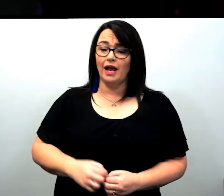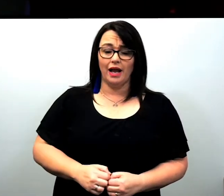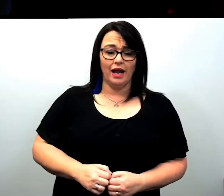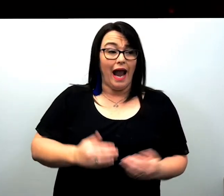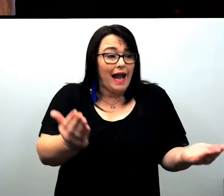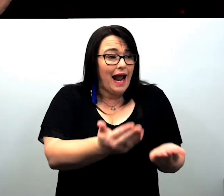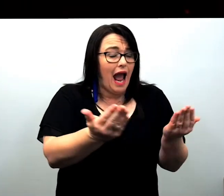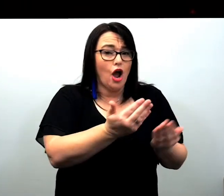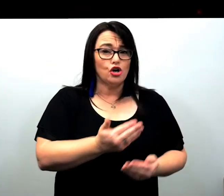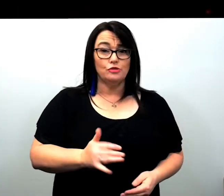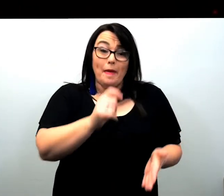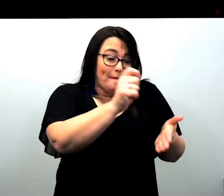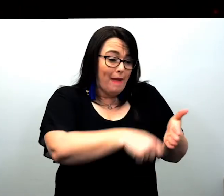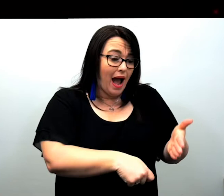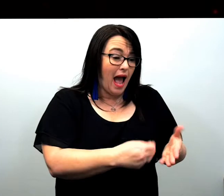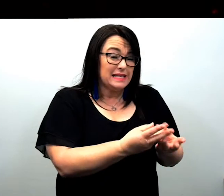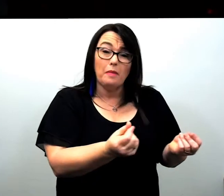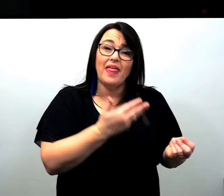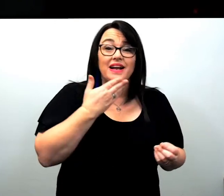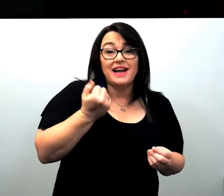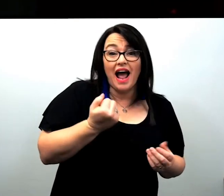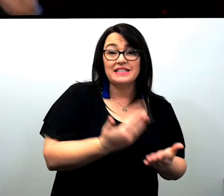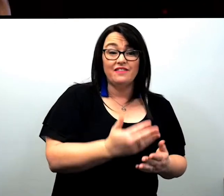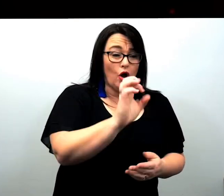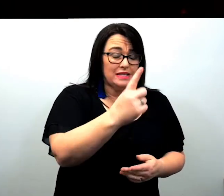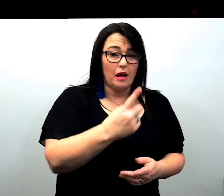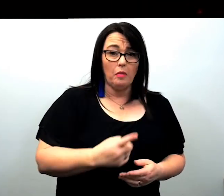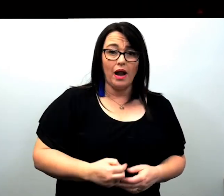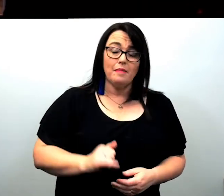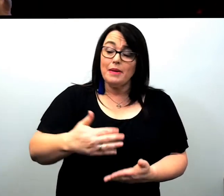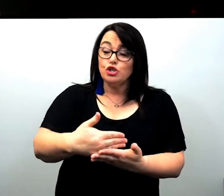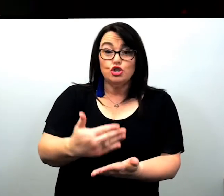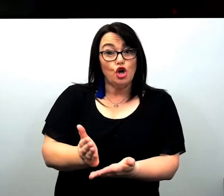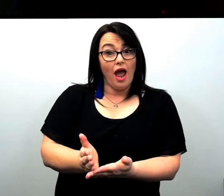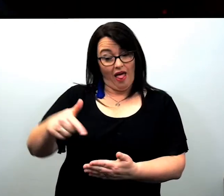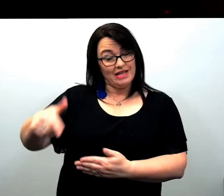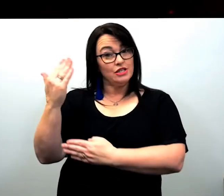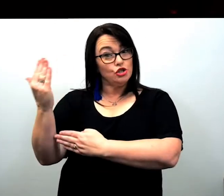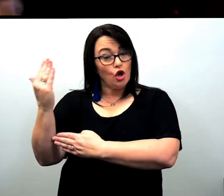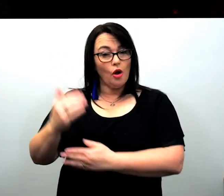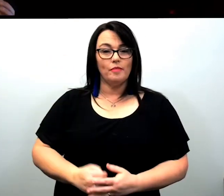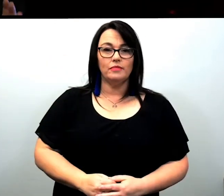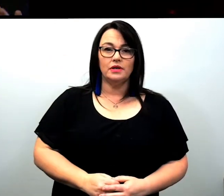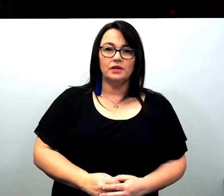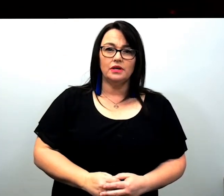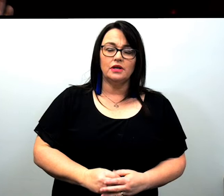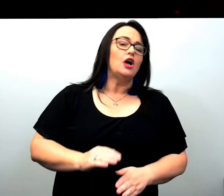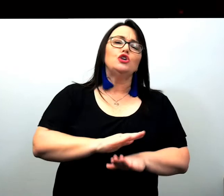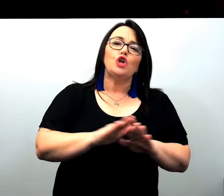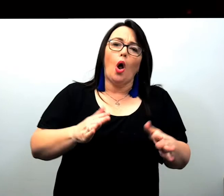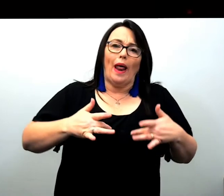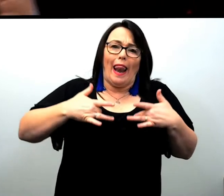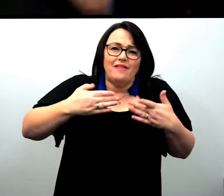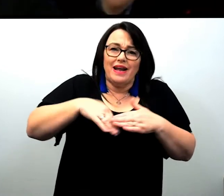for somebody, to share a link of church to somebody, to do something. Don't live according to your cocoon, but get out